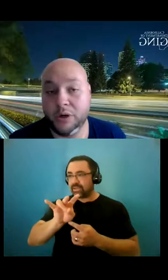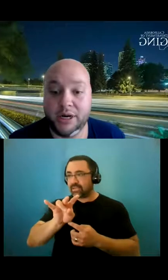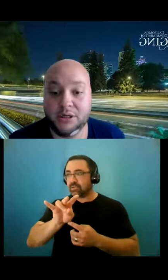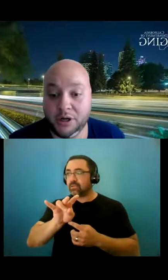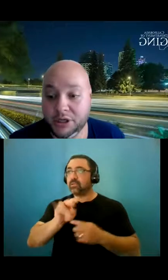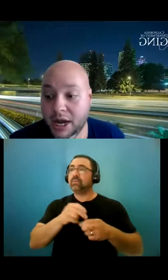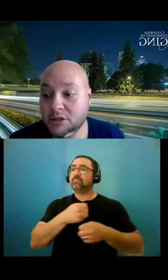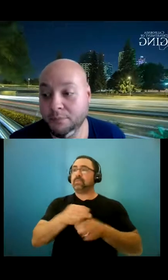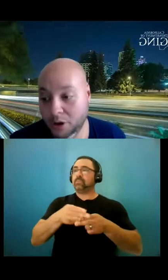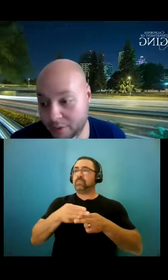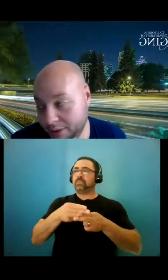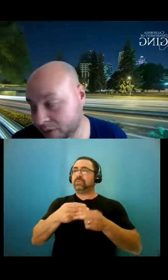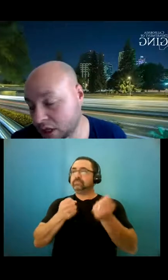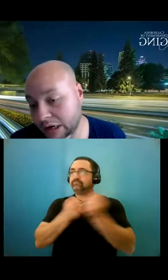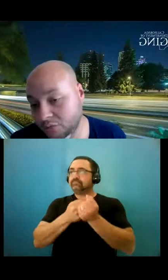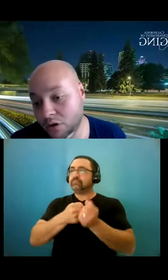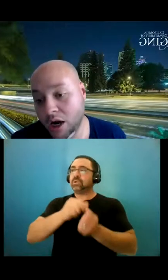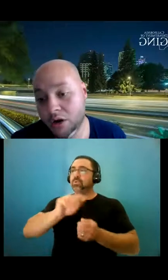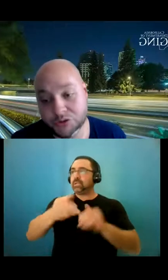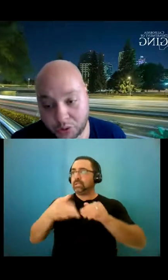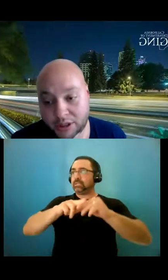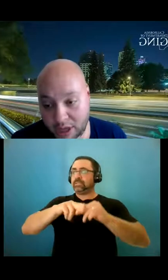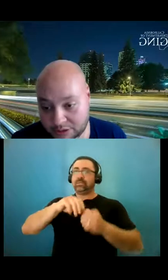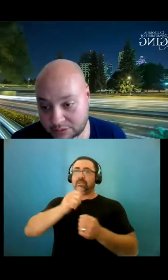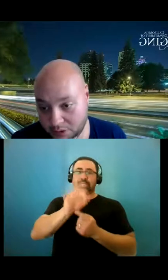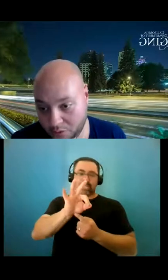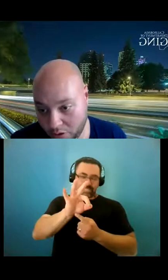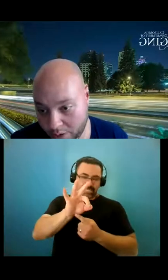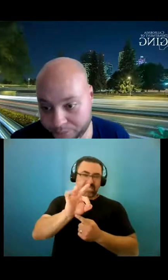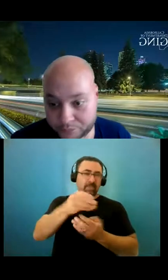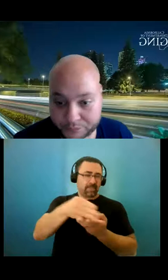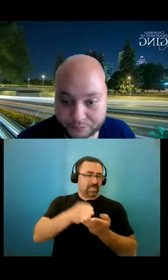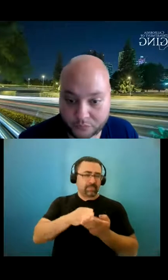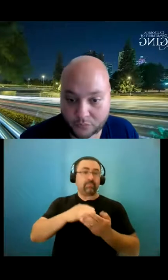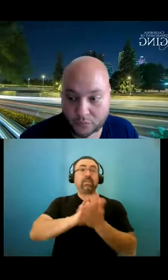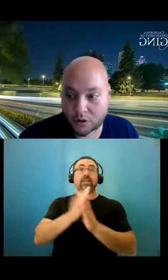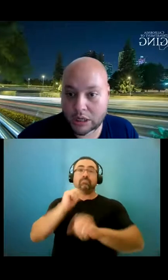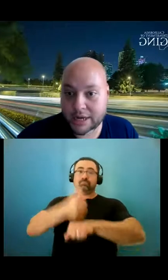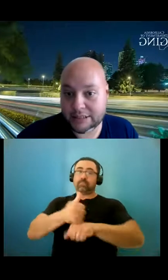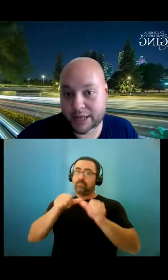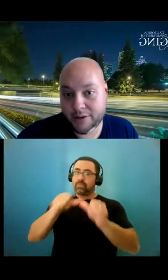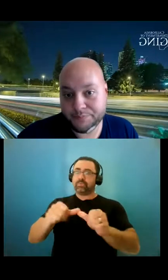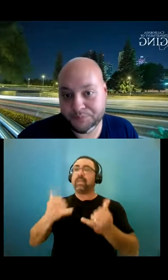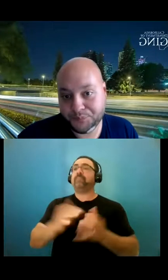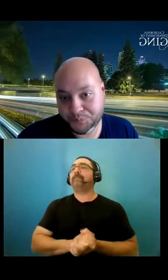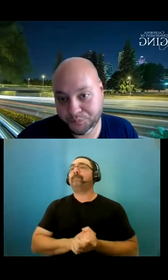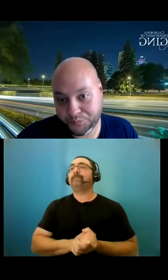the 2019 Budget Act permanent, therefore restoring the MSSP program. Next